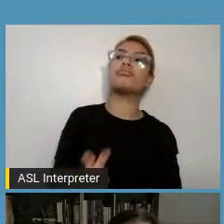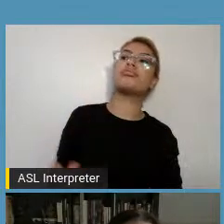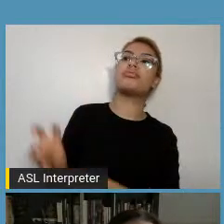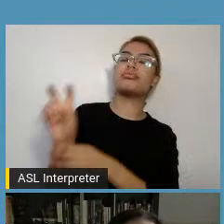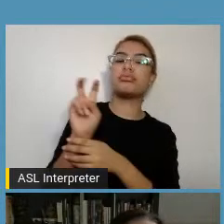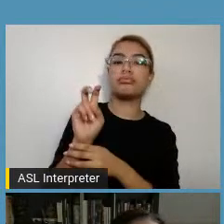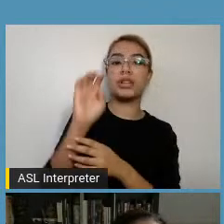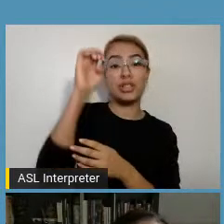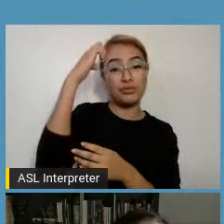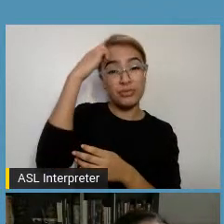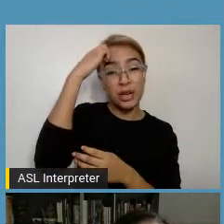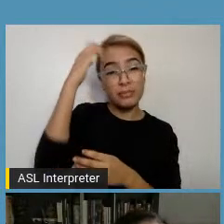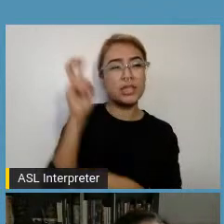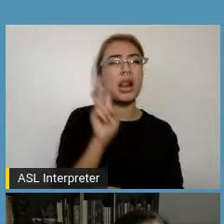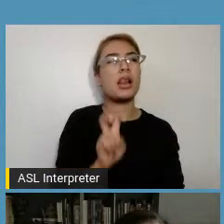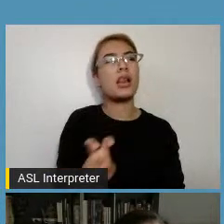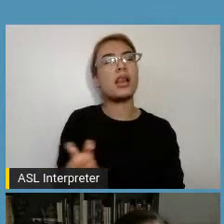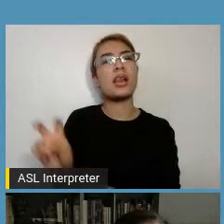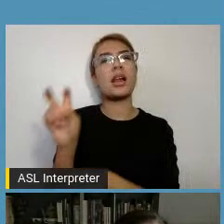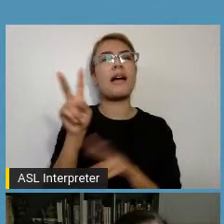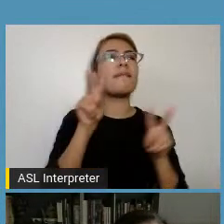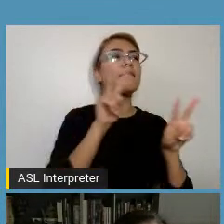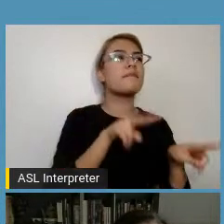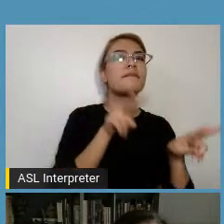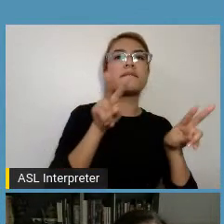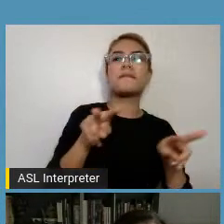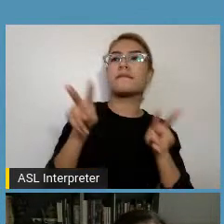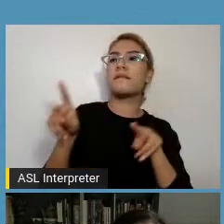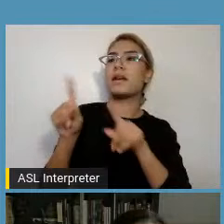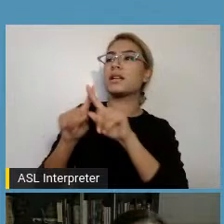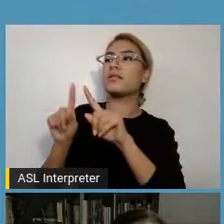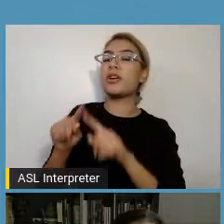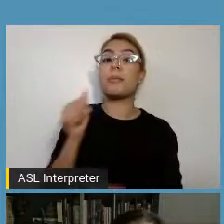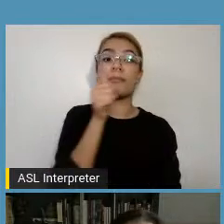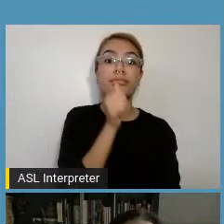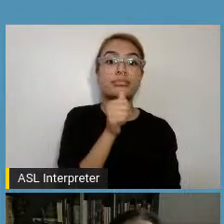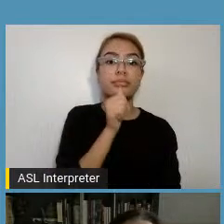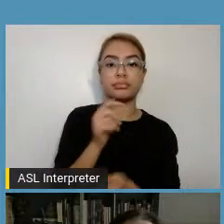were traveling around and seeing people's private collections.